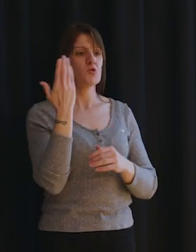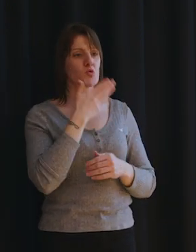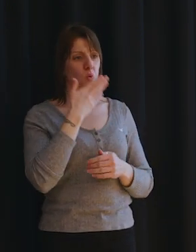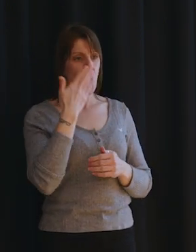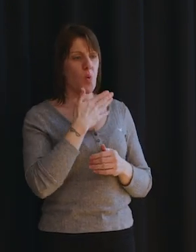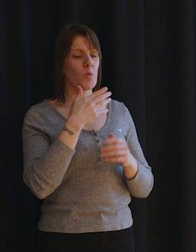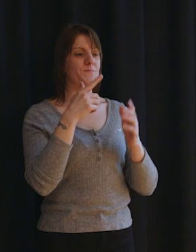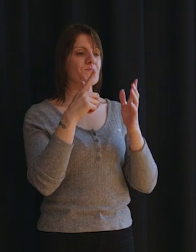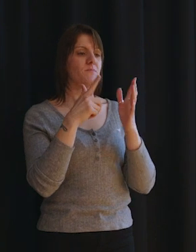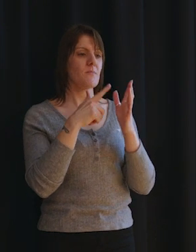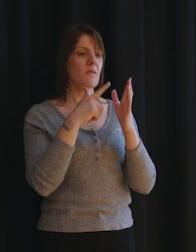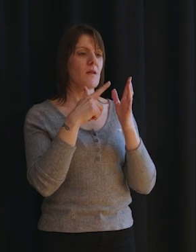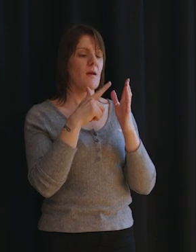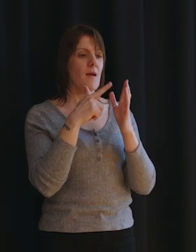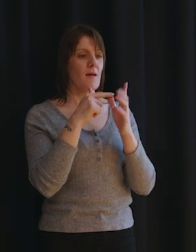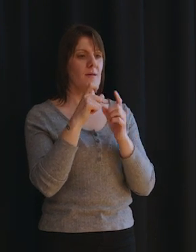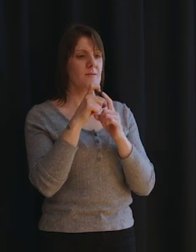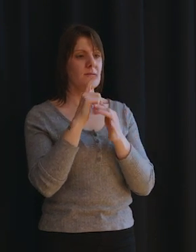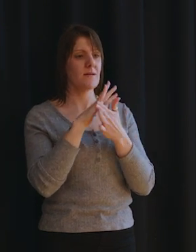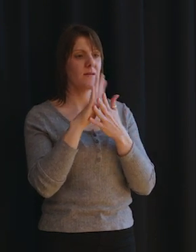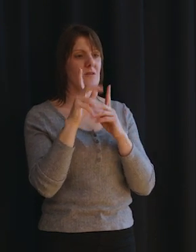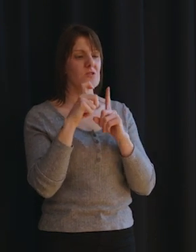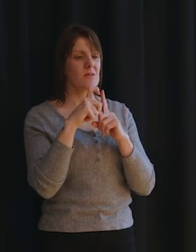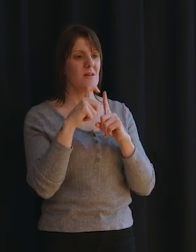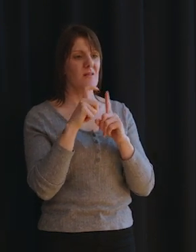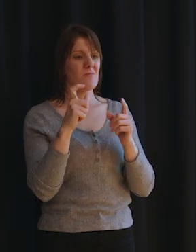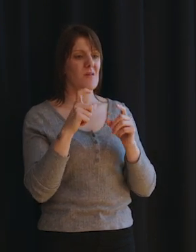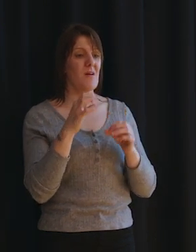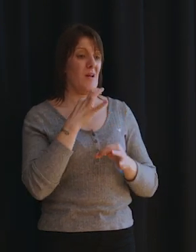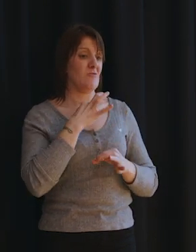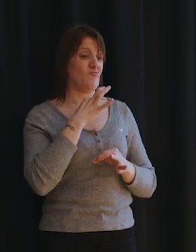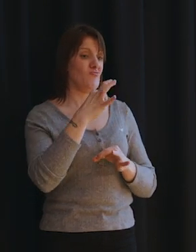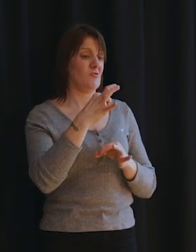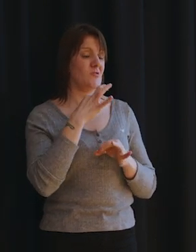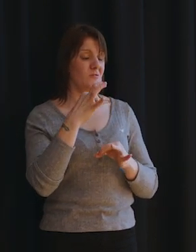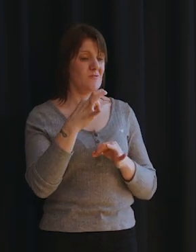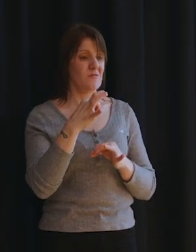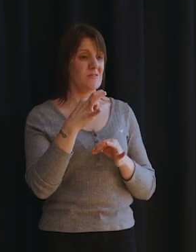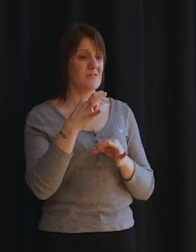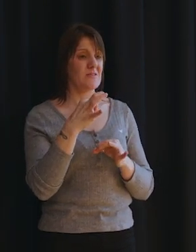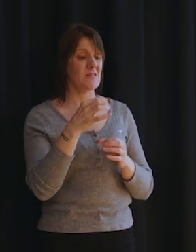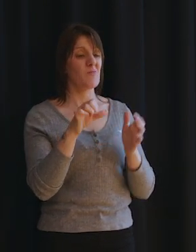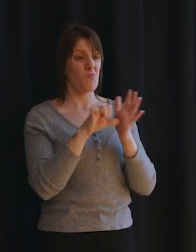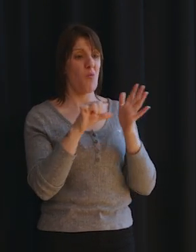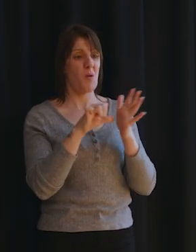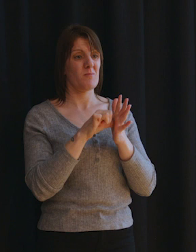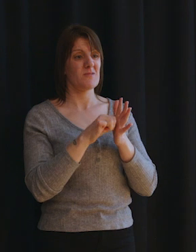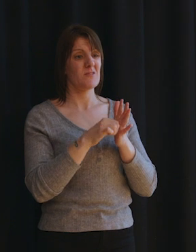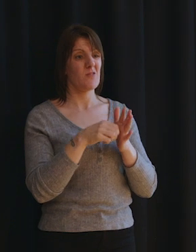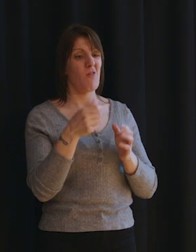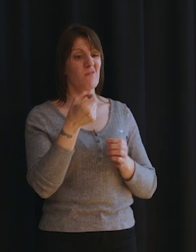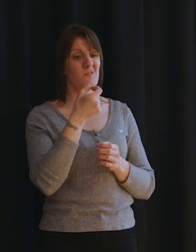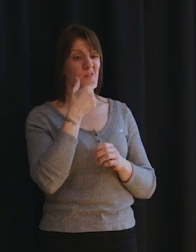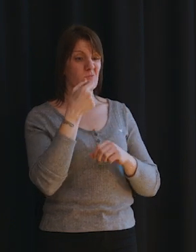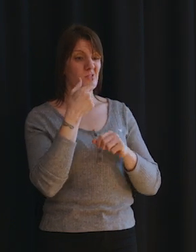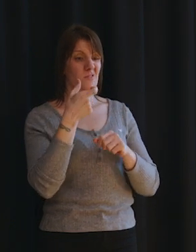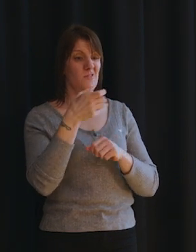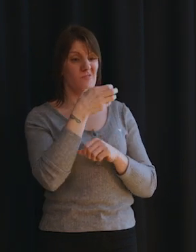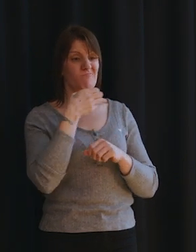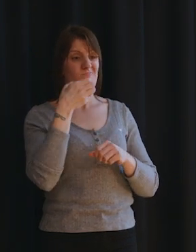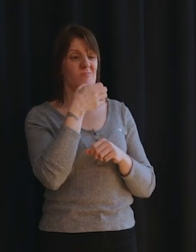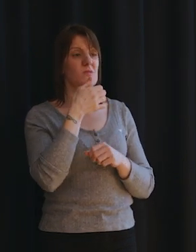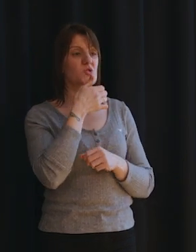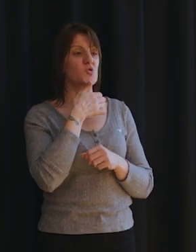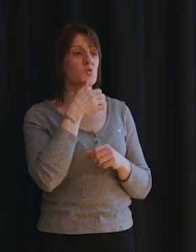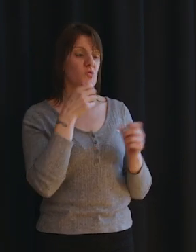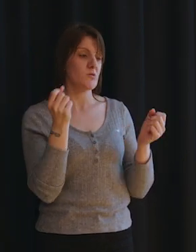along with ADHD may increase the risk of initiating substance misuse as well. But it's just to be clear that,